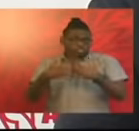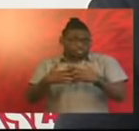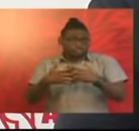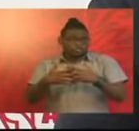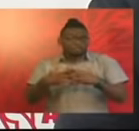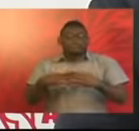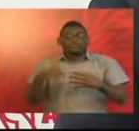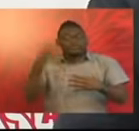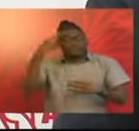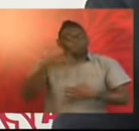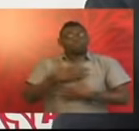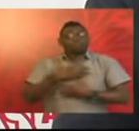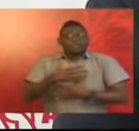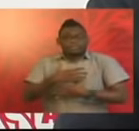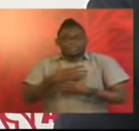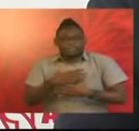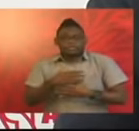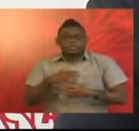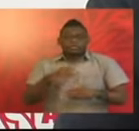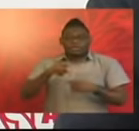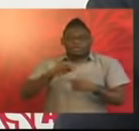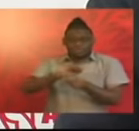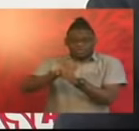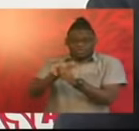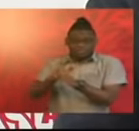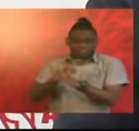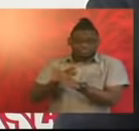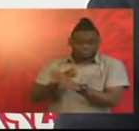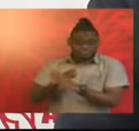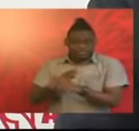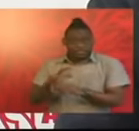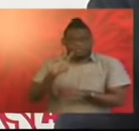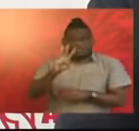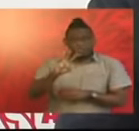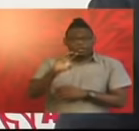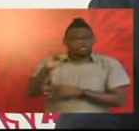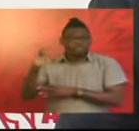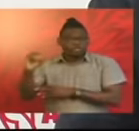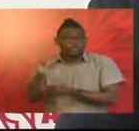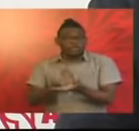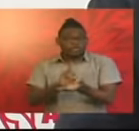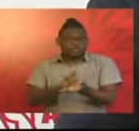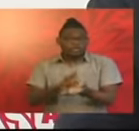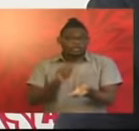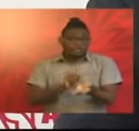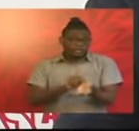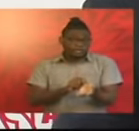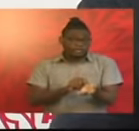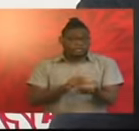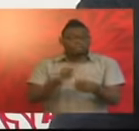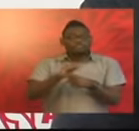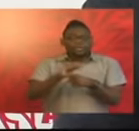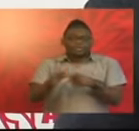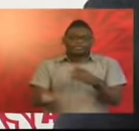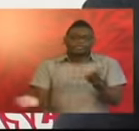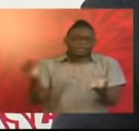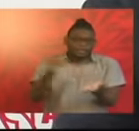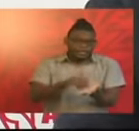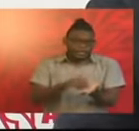COVID-19 patient, another 400 doctors and registered nurses have been retrained. Intensive care training for